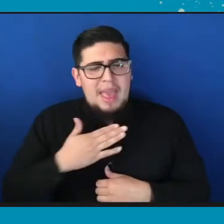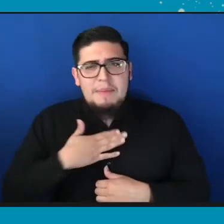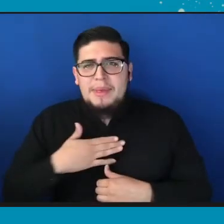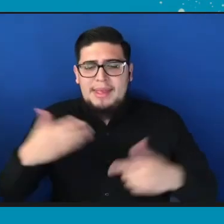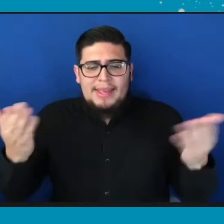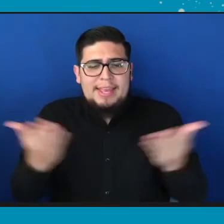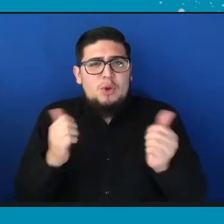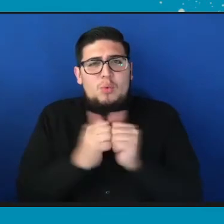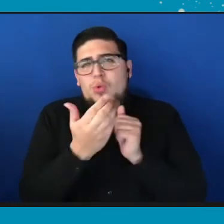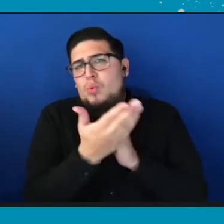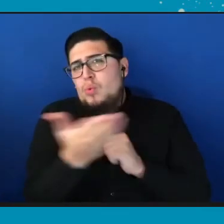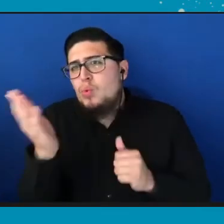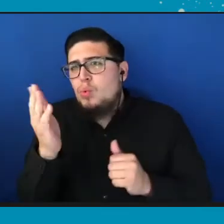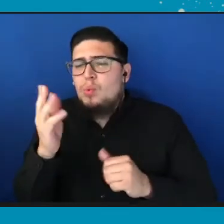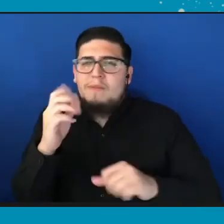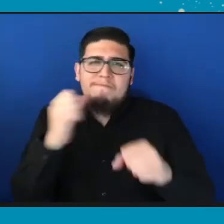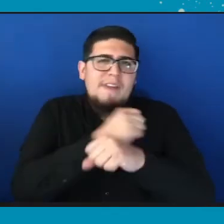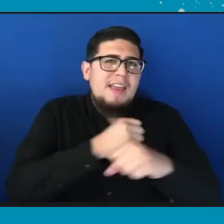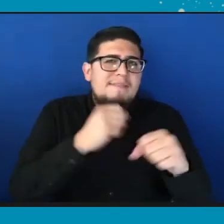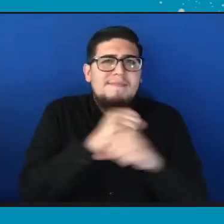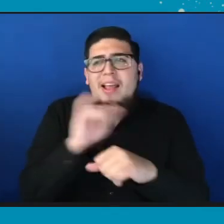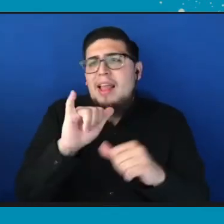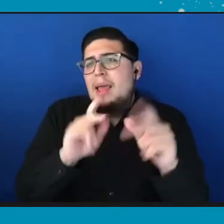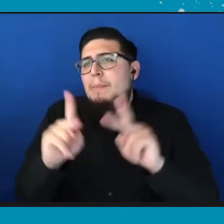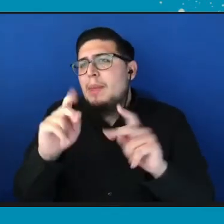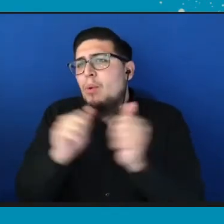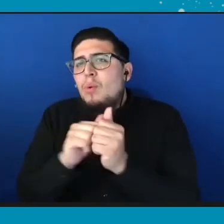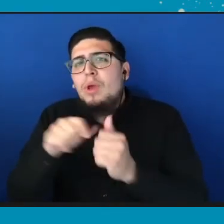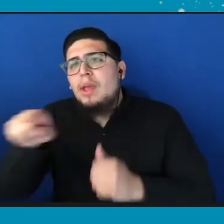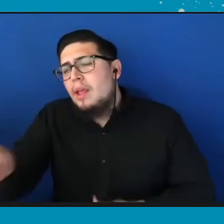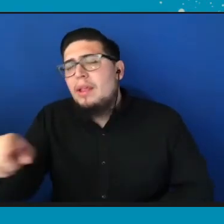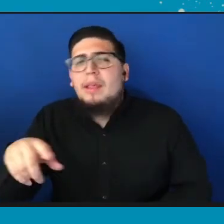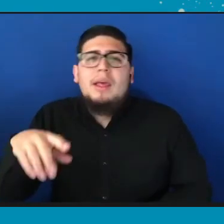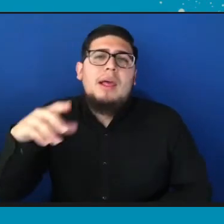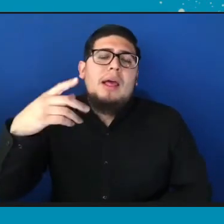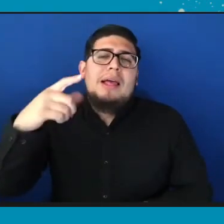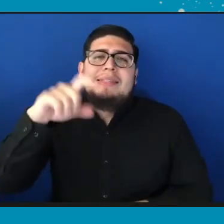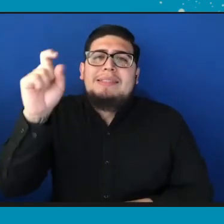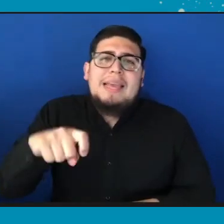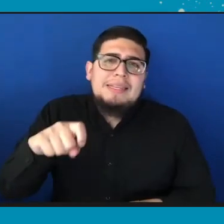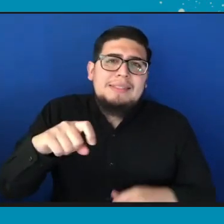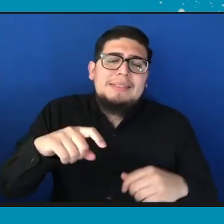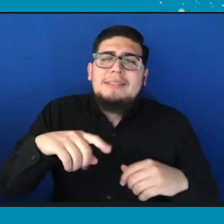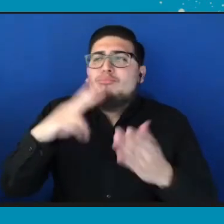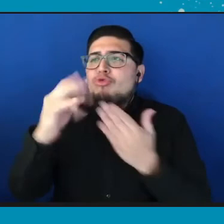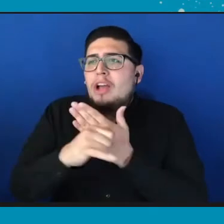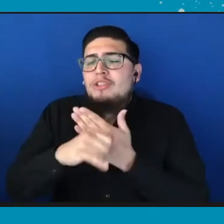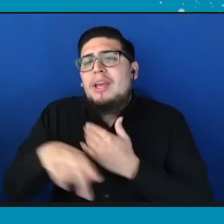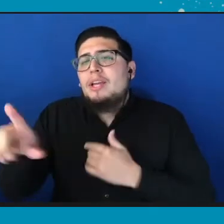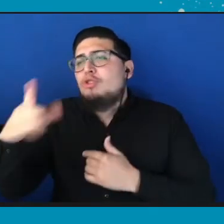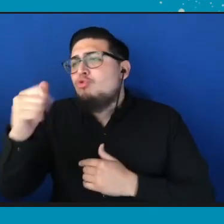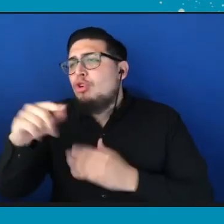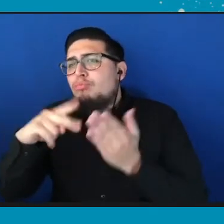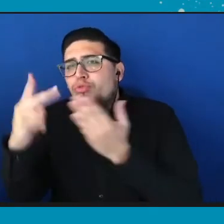like New Georgia Project and the Texas Organizing Project. So thank you. Professor